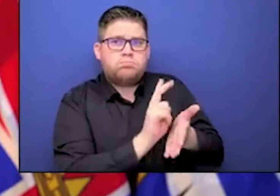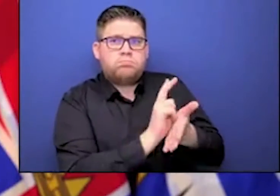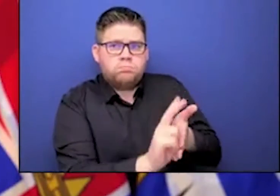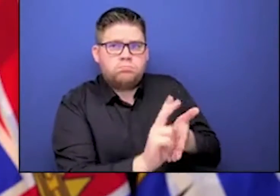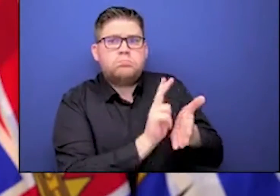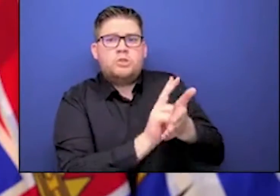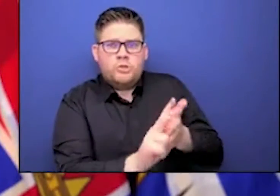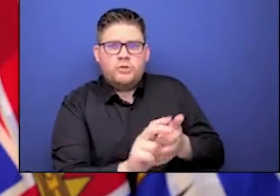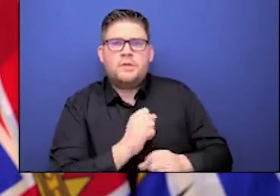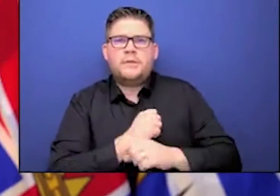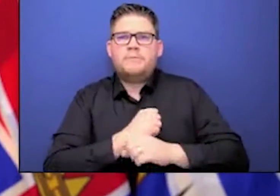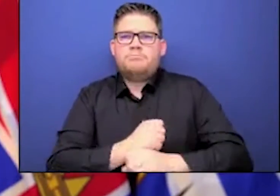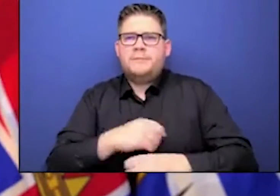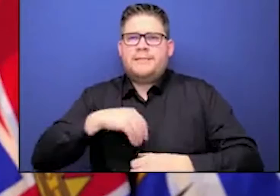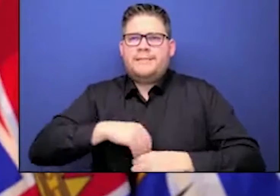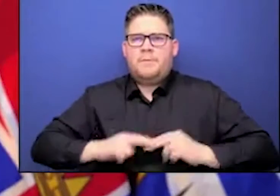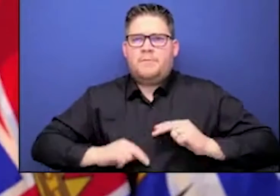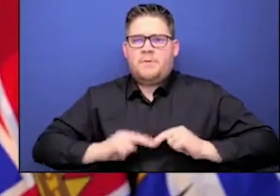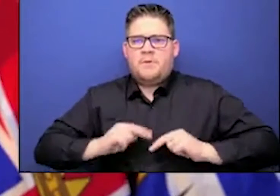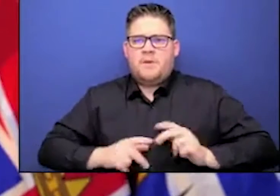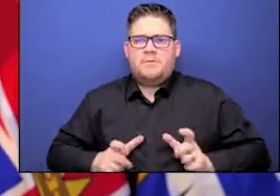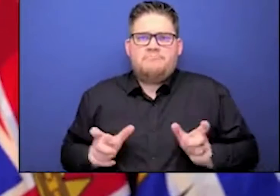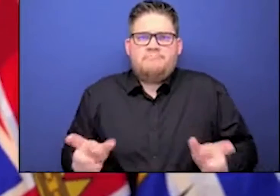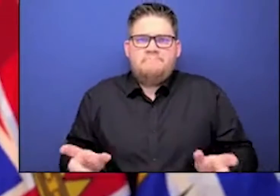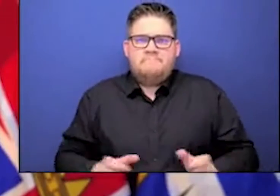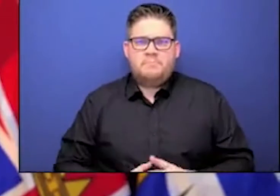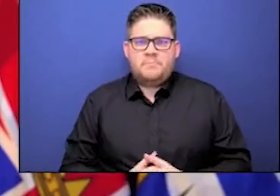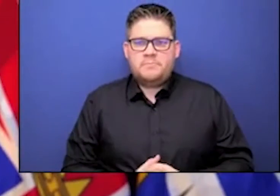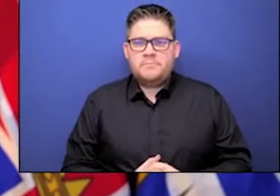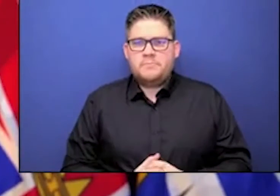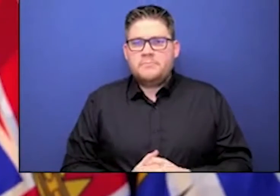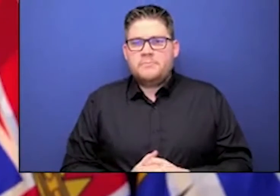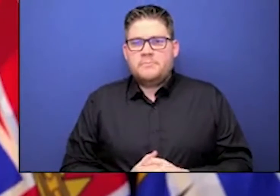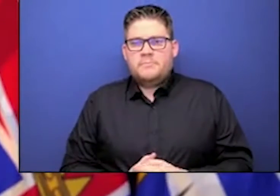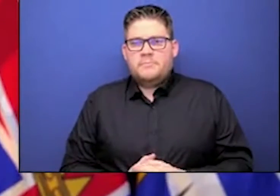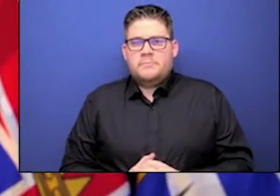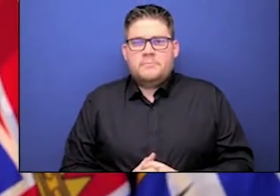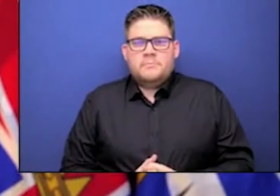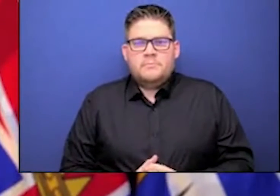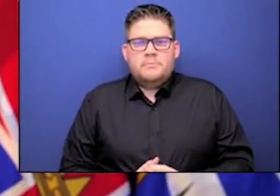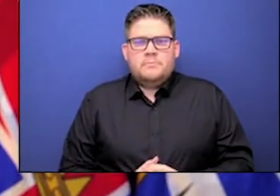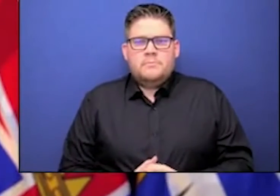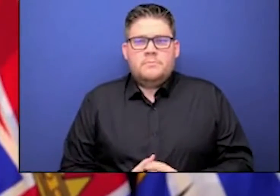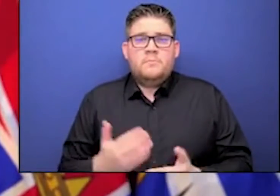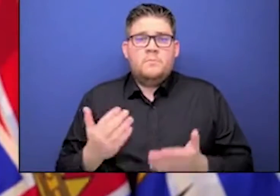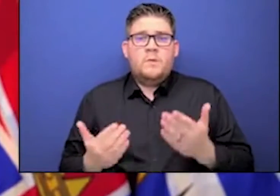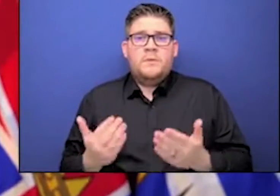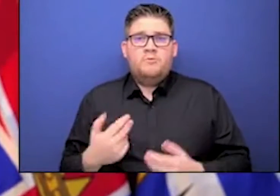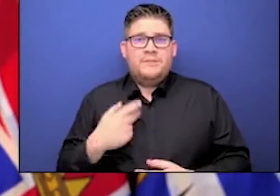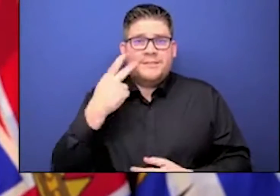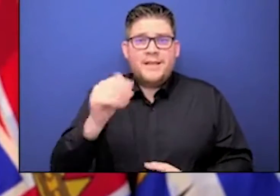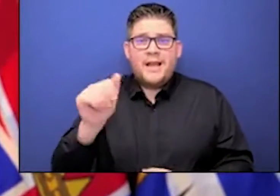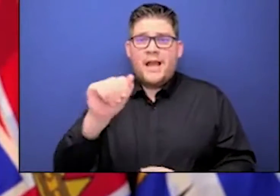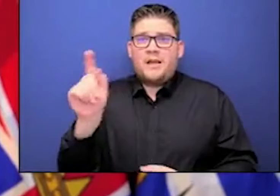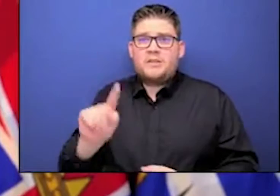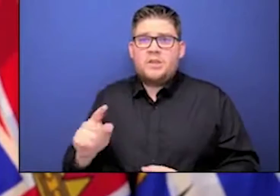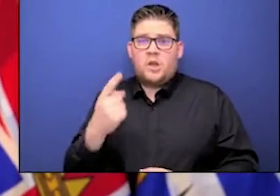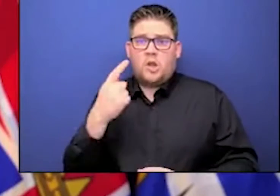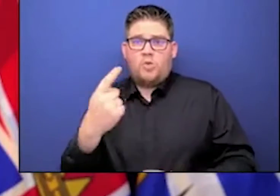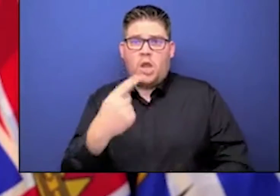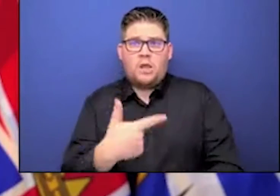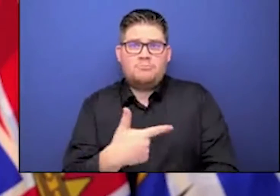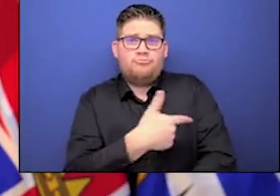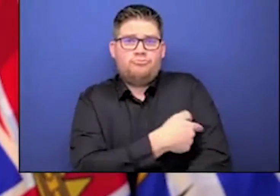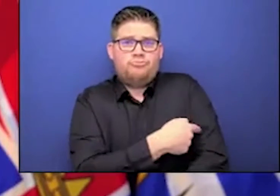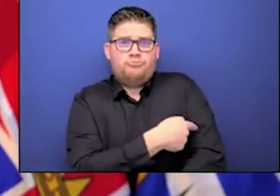may even find that it is effective for a longer period of time with a single dose, like the Johnson & Johnson vaccine. So